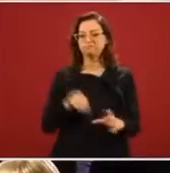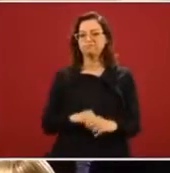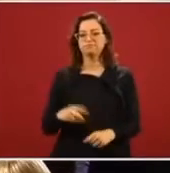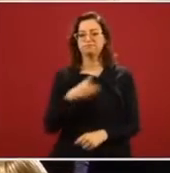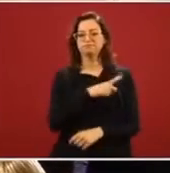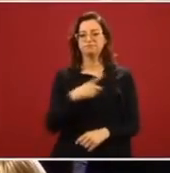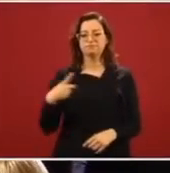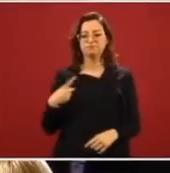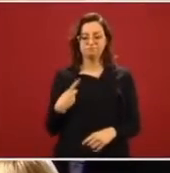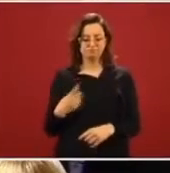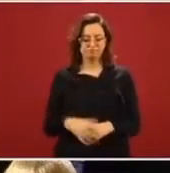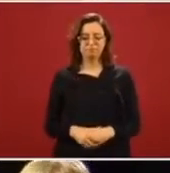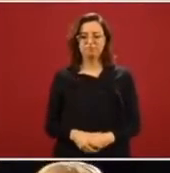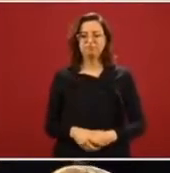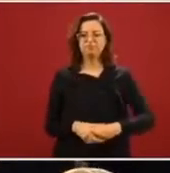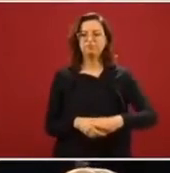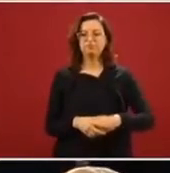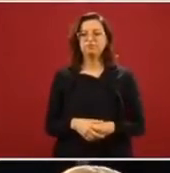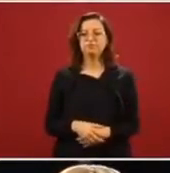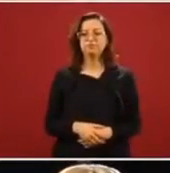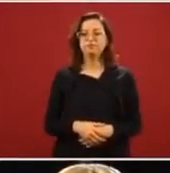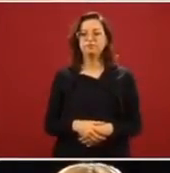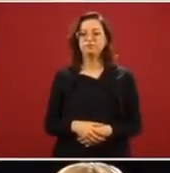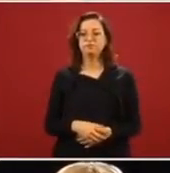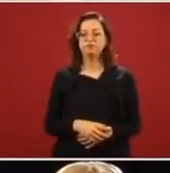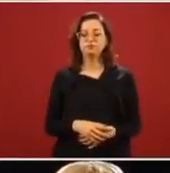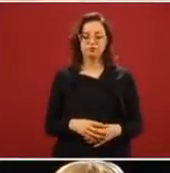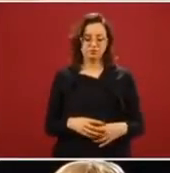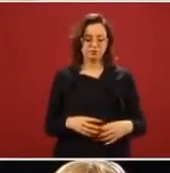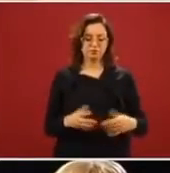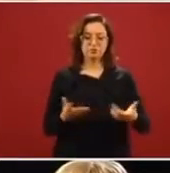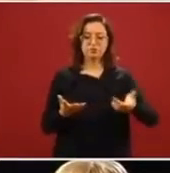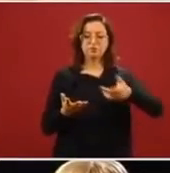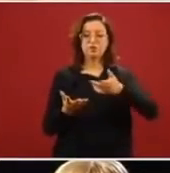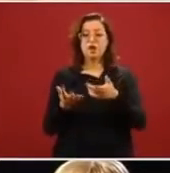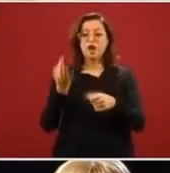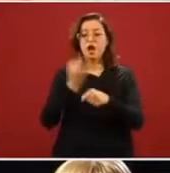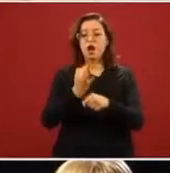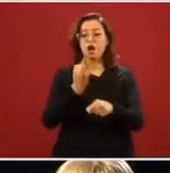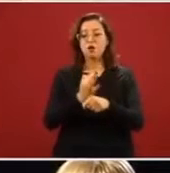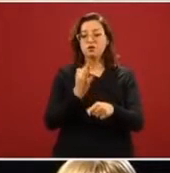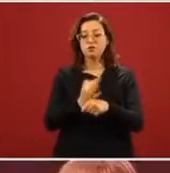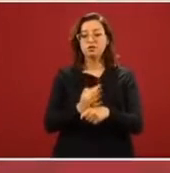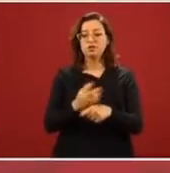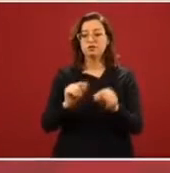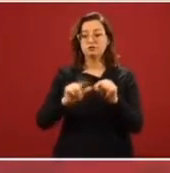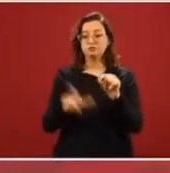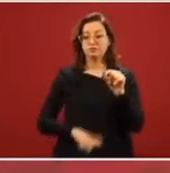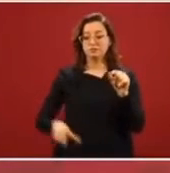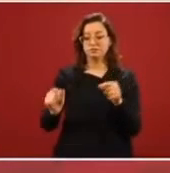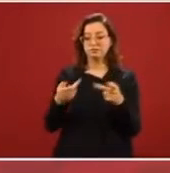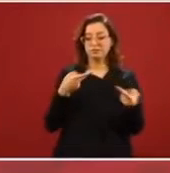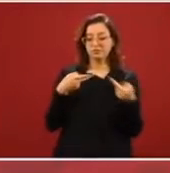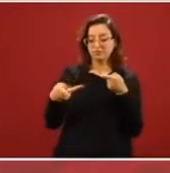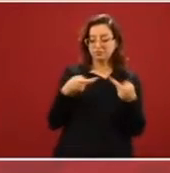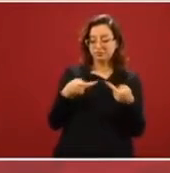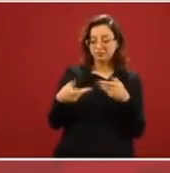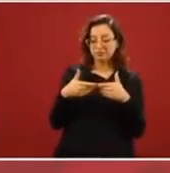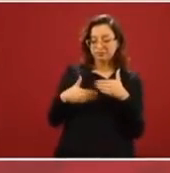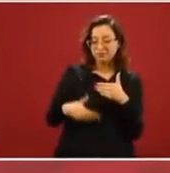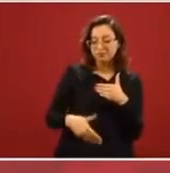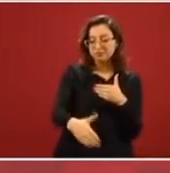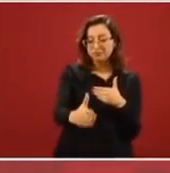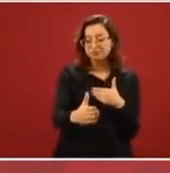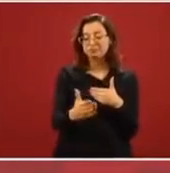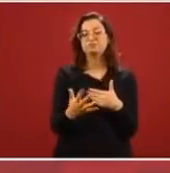Y el plan que se ha venido aplicando en México And the plan we've been applying nos ha in dado